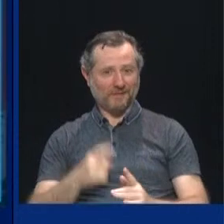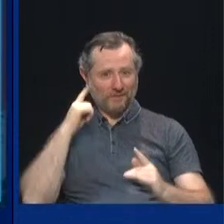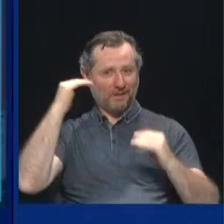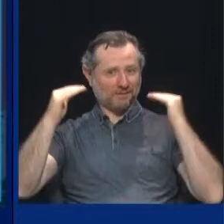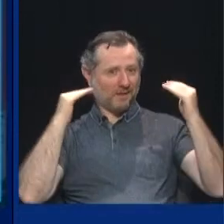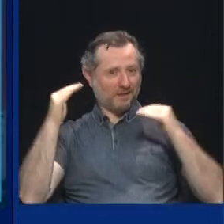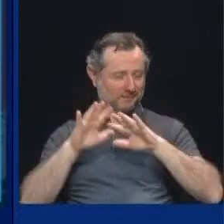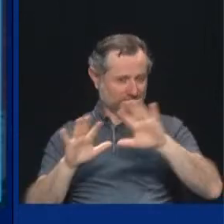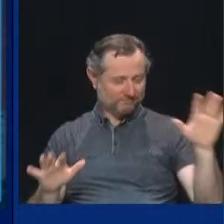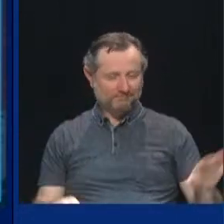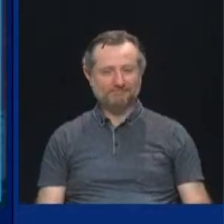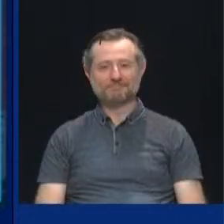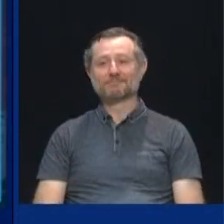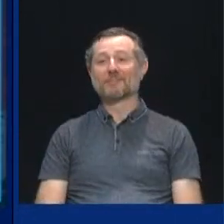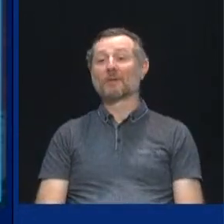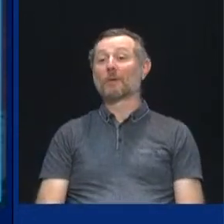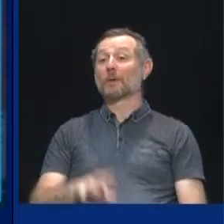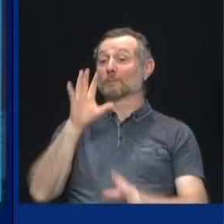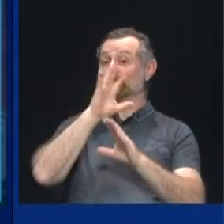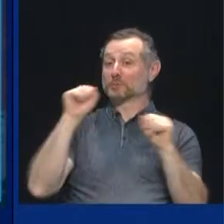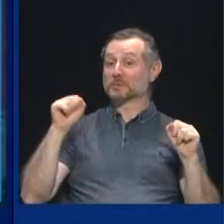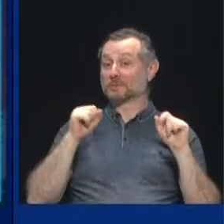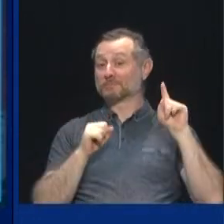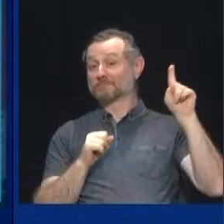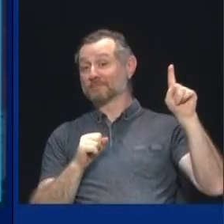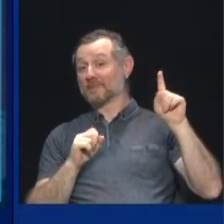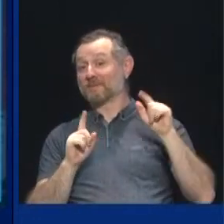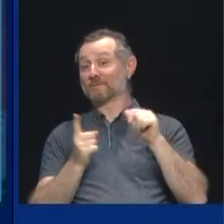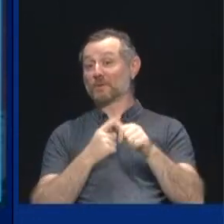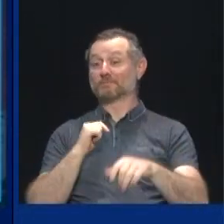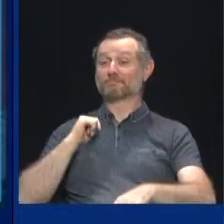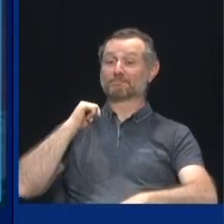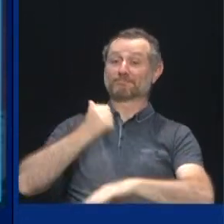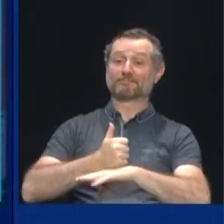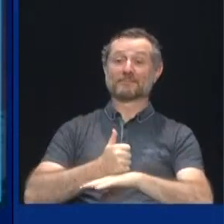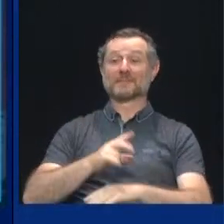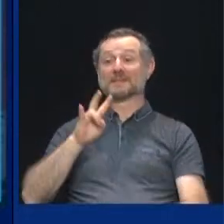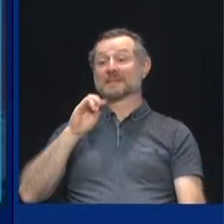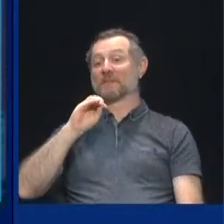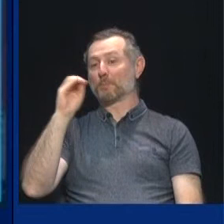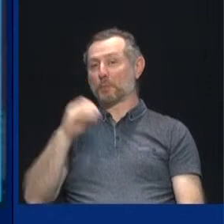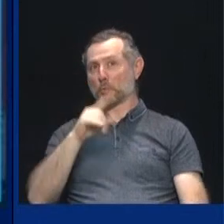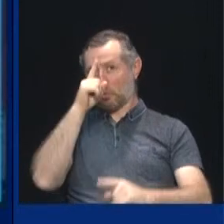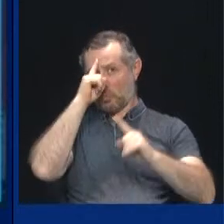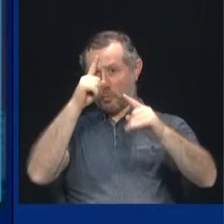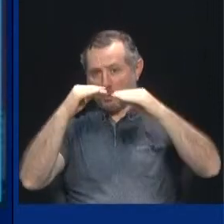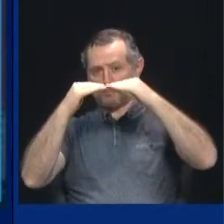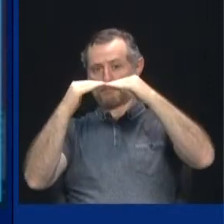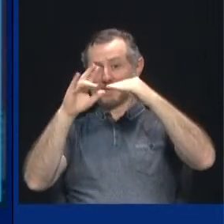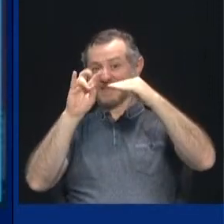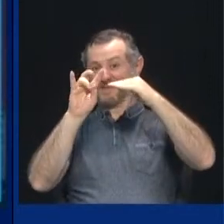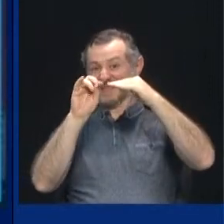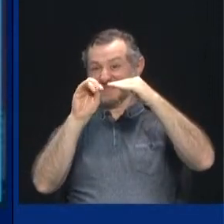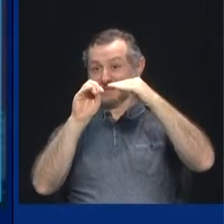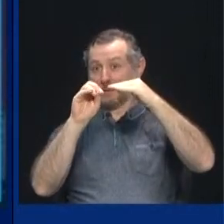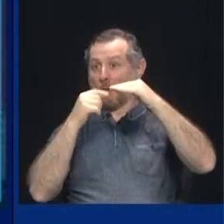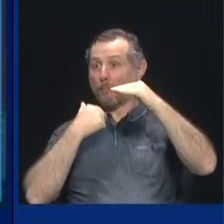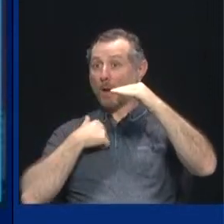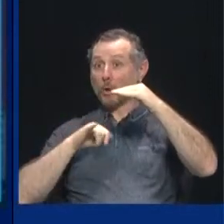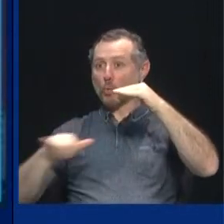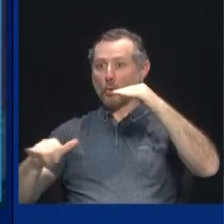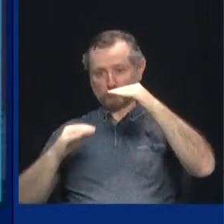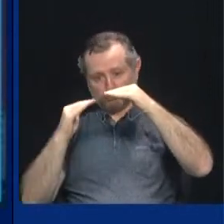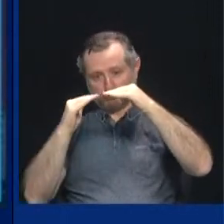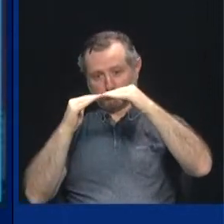75%. When the president first set 70% as a goal, I can't tell